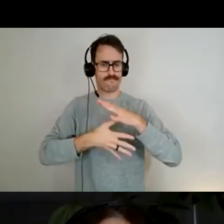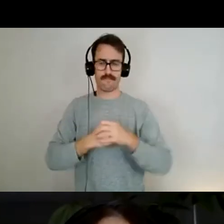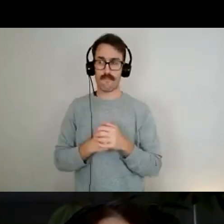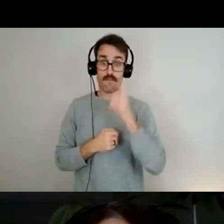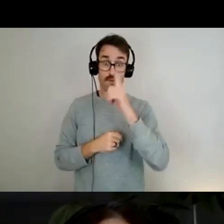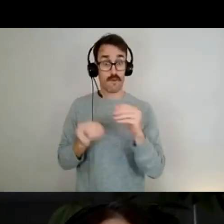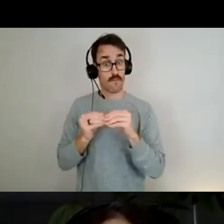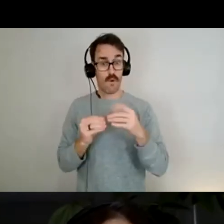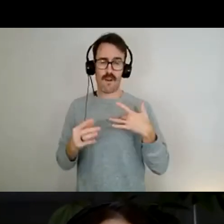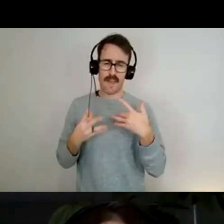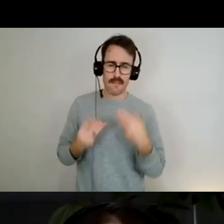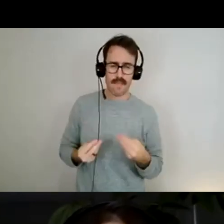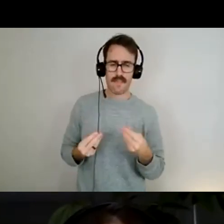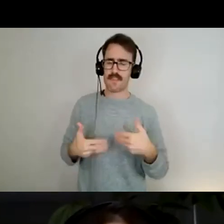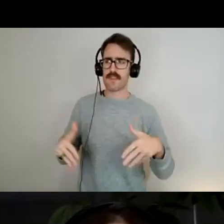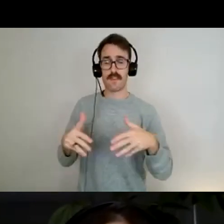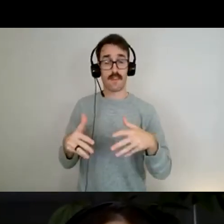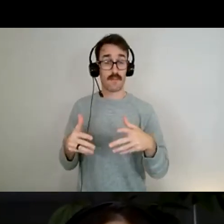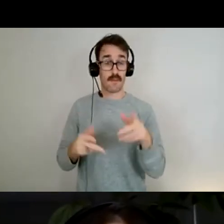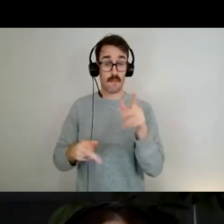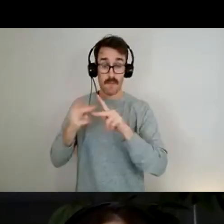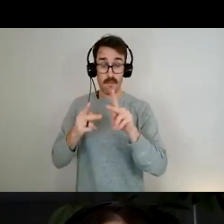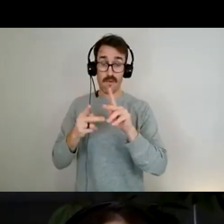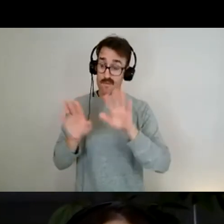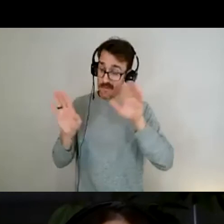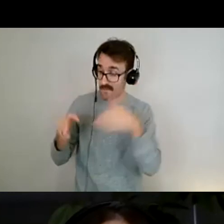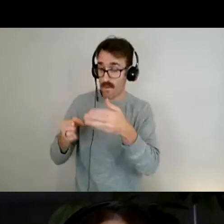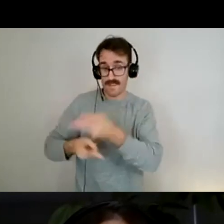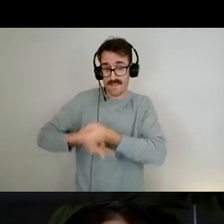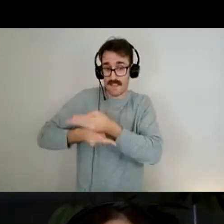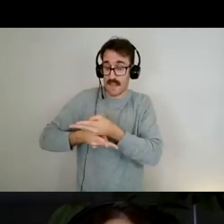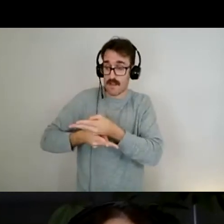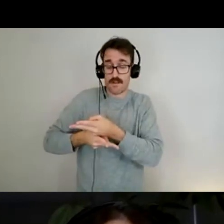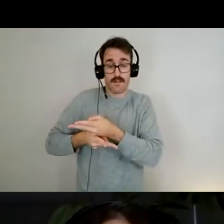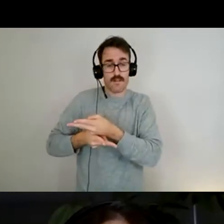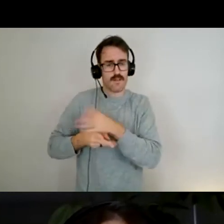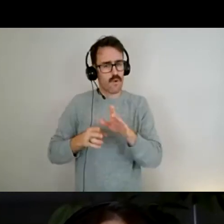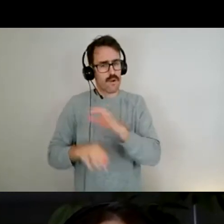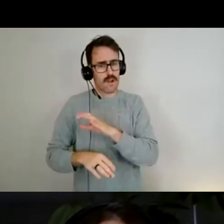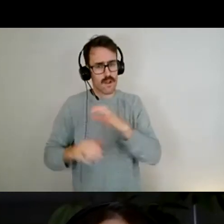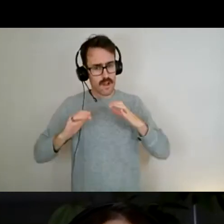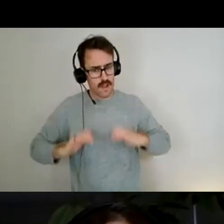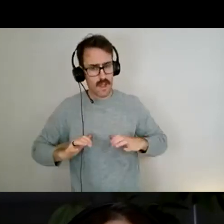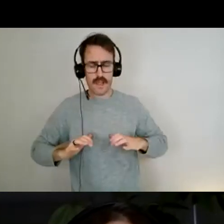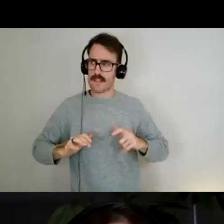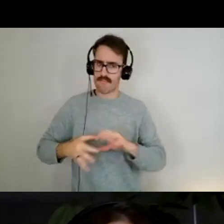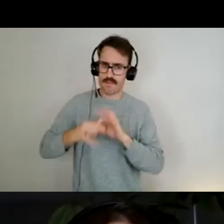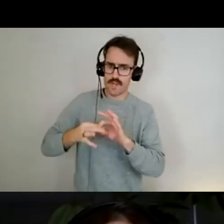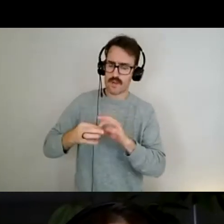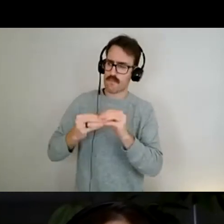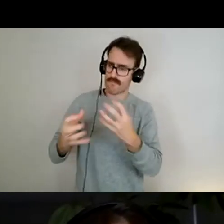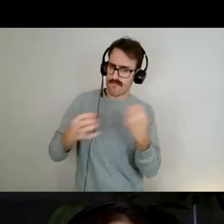empathy, and person-centered care, and understanding your client and building up the relationship in order to have